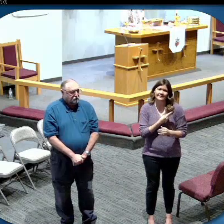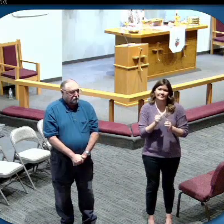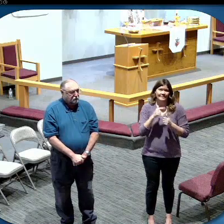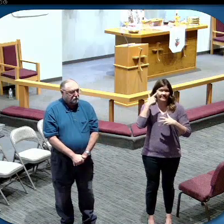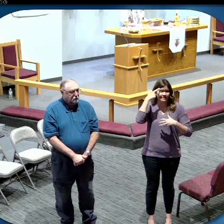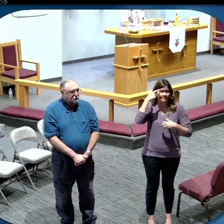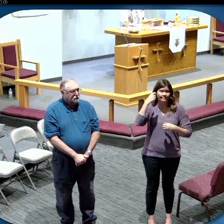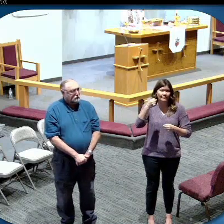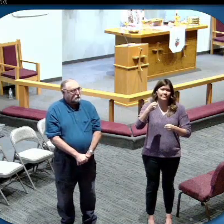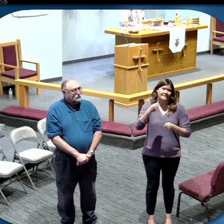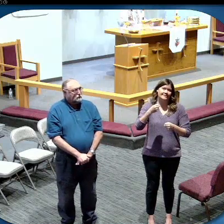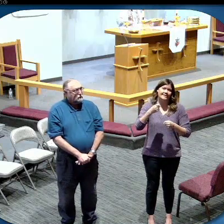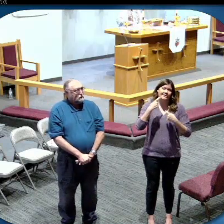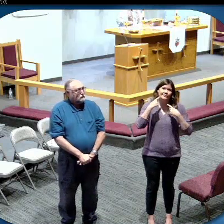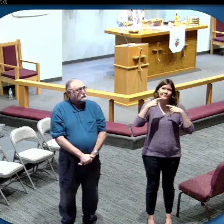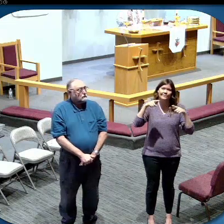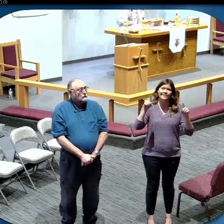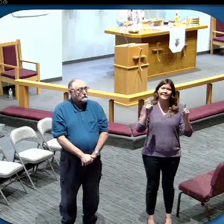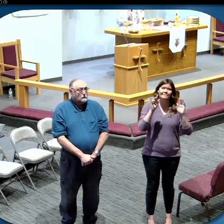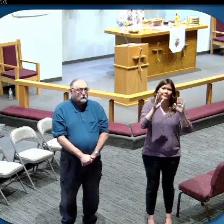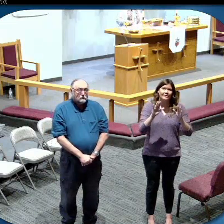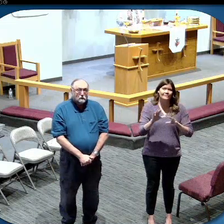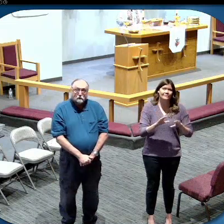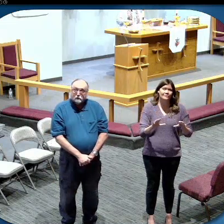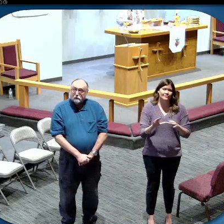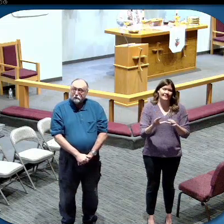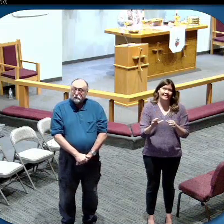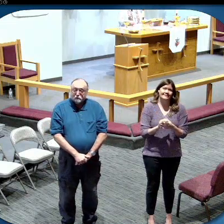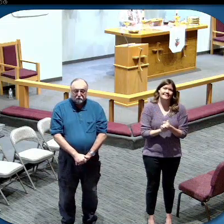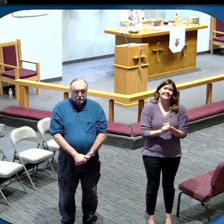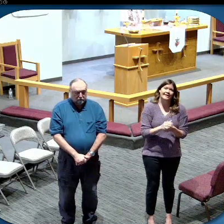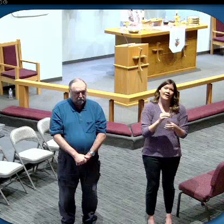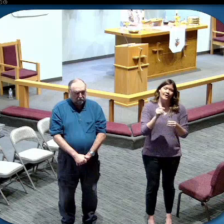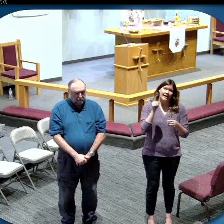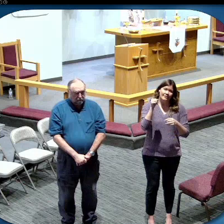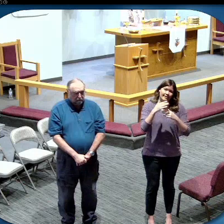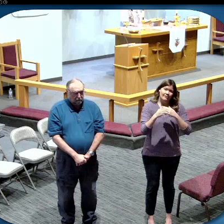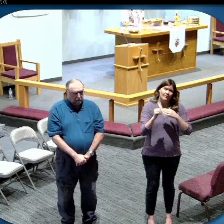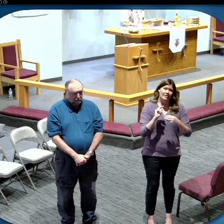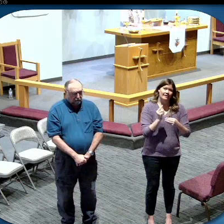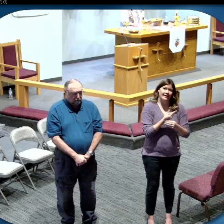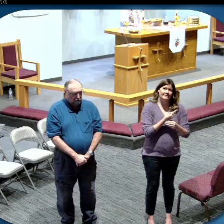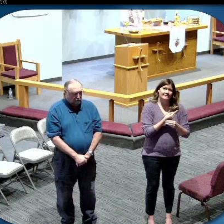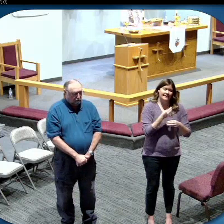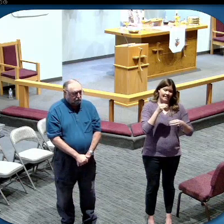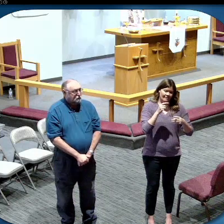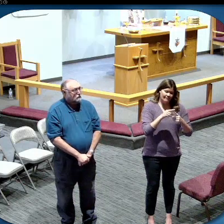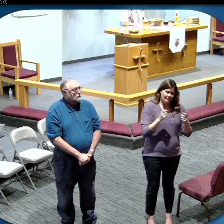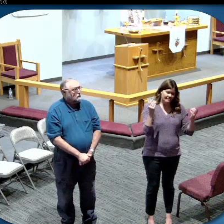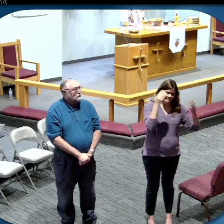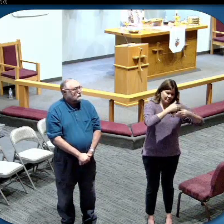to proclaim the wonders of him who has called us out of darkness and into your marvelous lights.